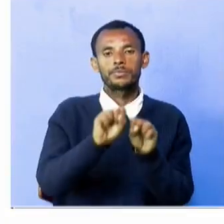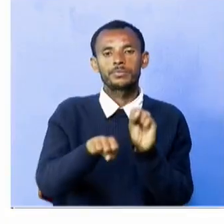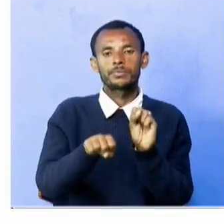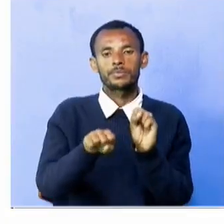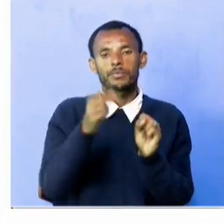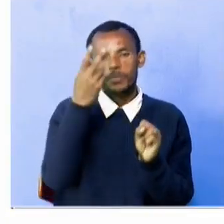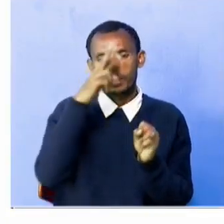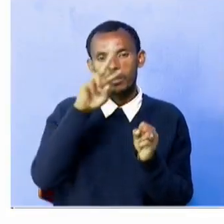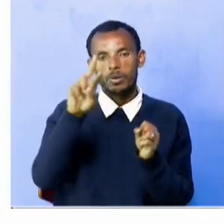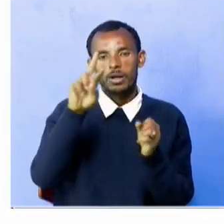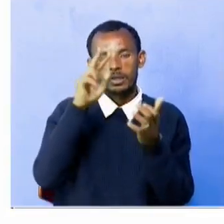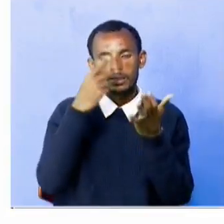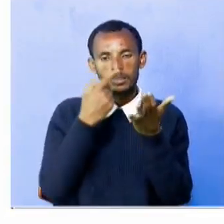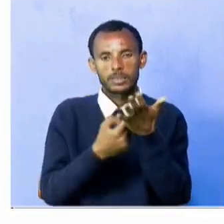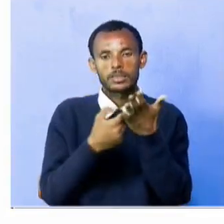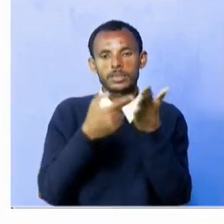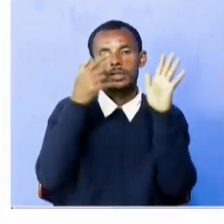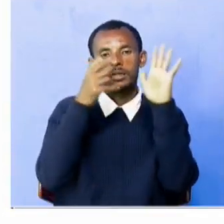look at this example.